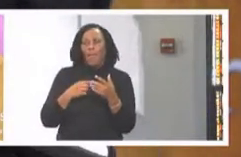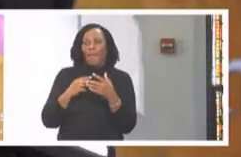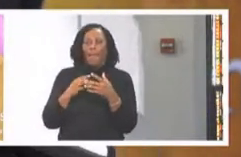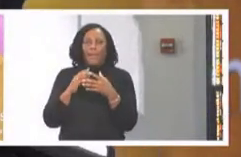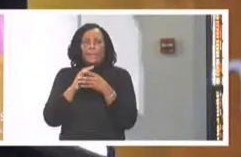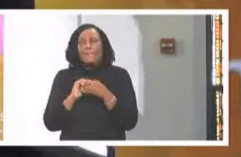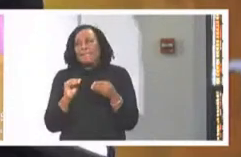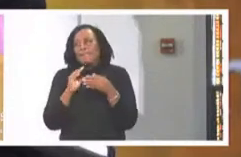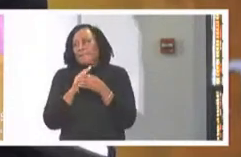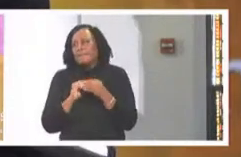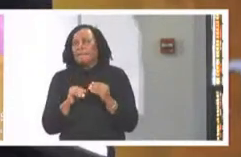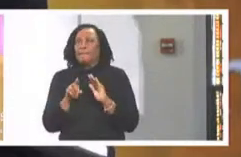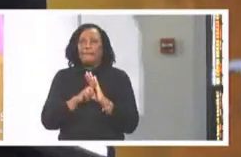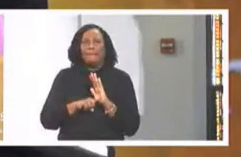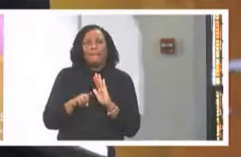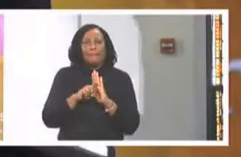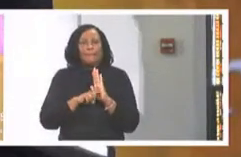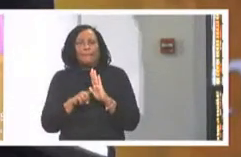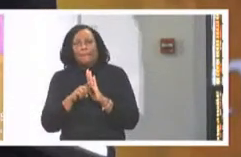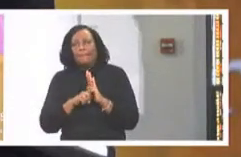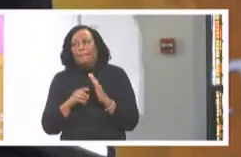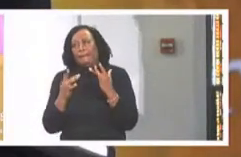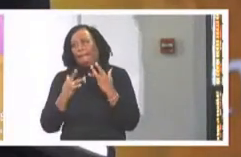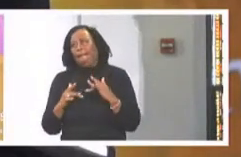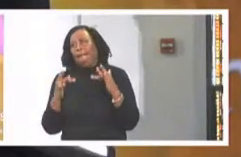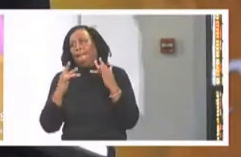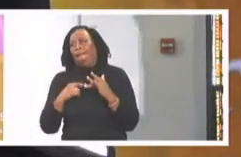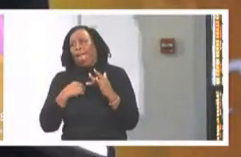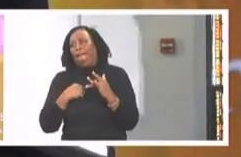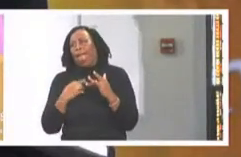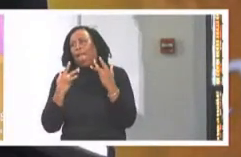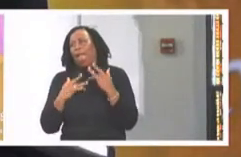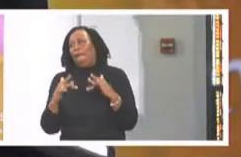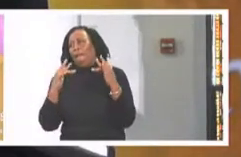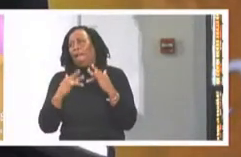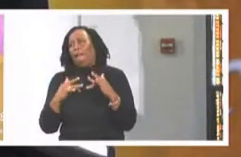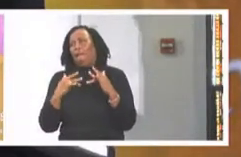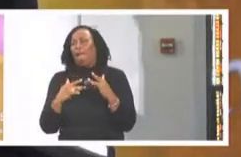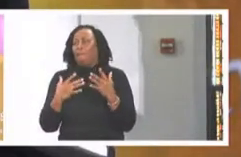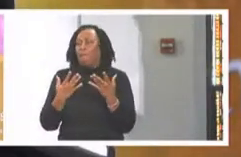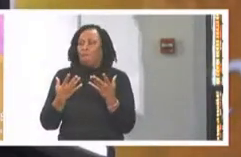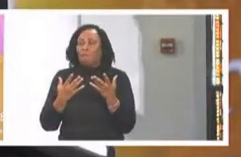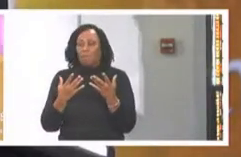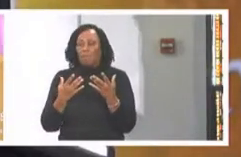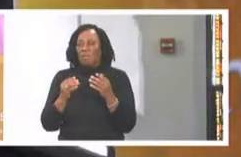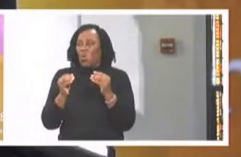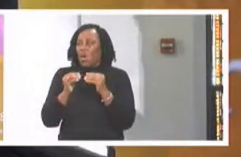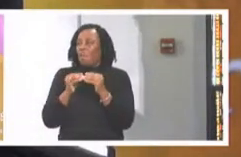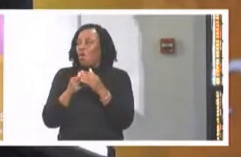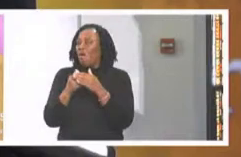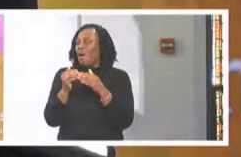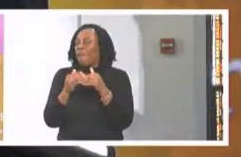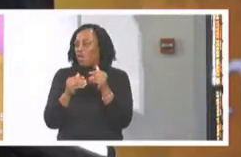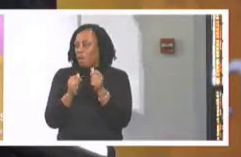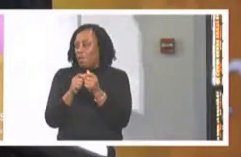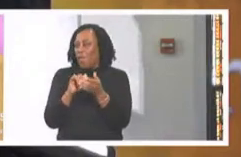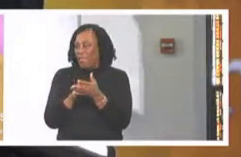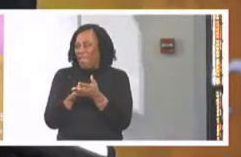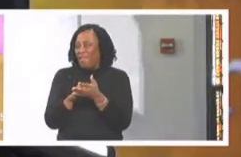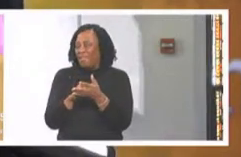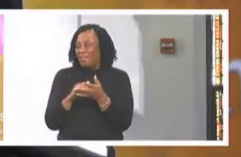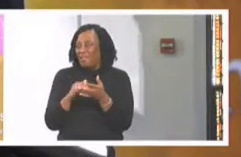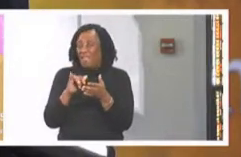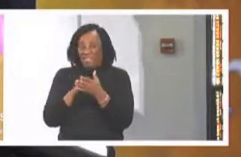Comfortable in the midst of our pity parties. We're comfortable. It's what we're used to. It's how we get